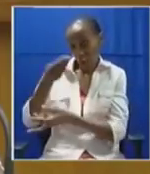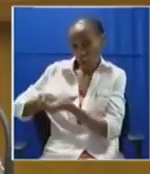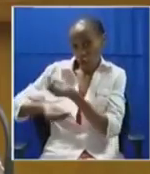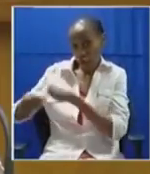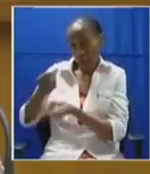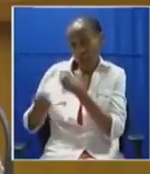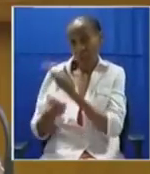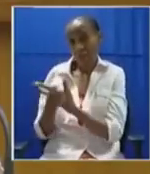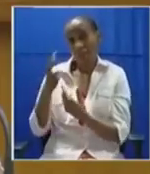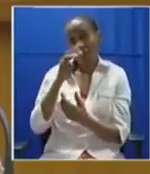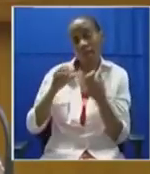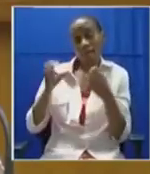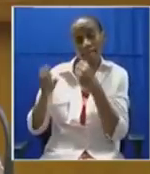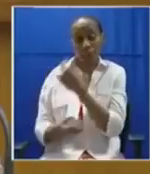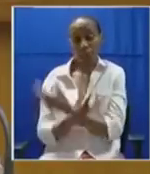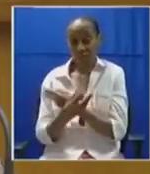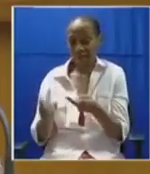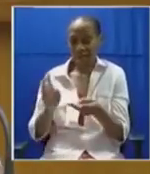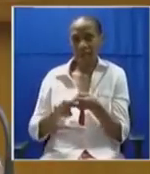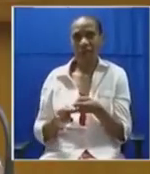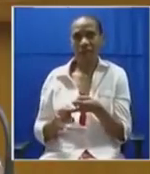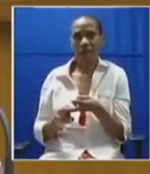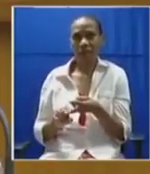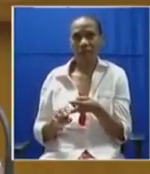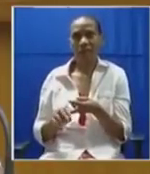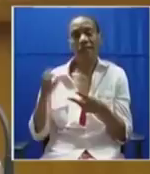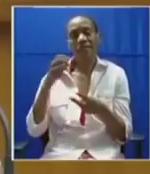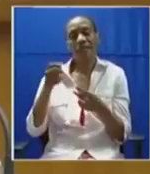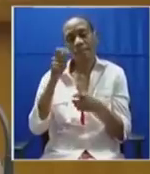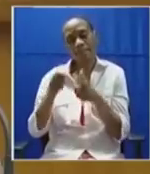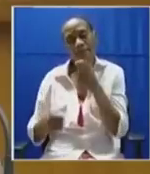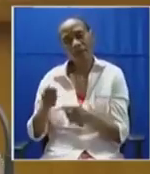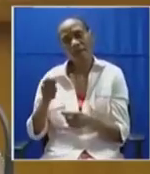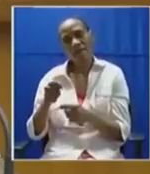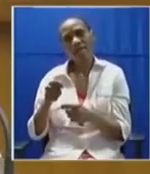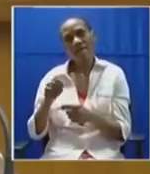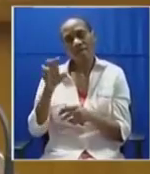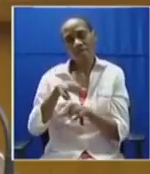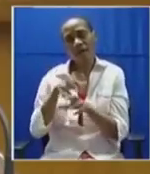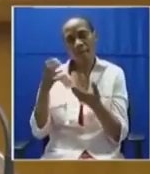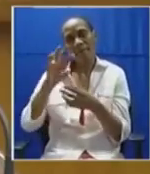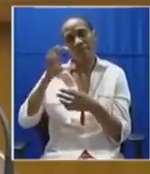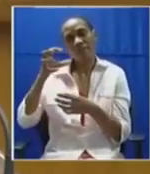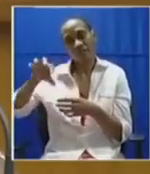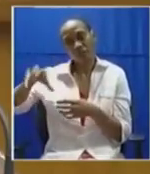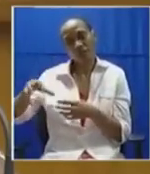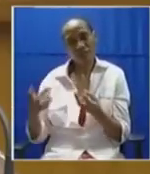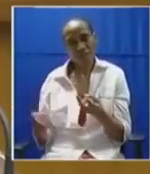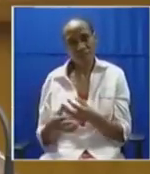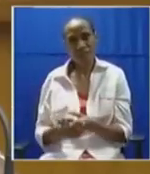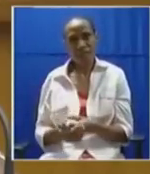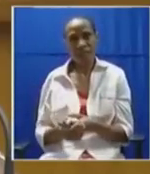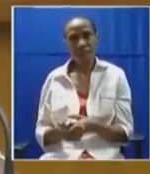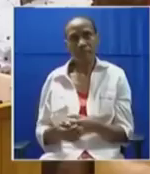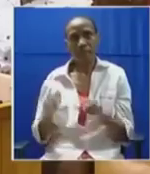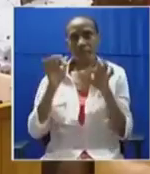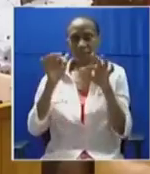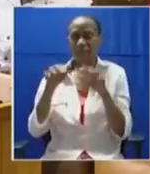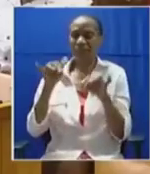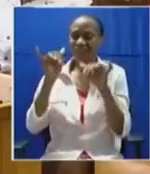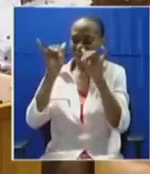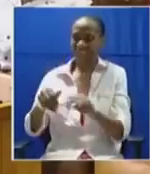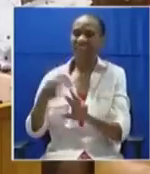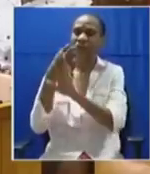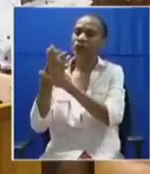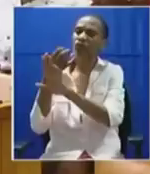in Malamala, Mpumalanga, and the Estina dairy farm near Frieda in the Free State? Kubantu bethu abahlala